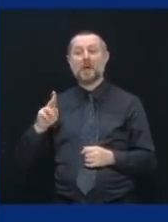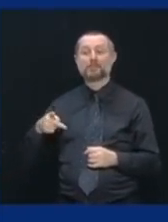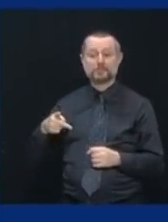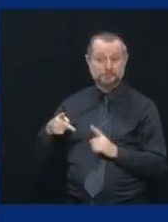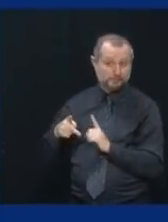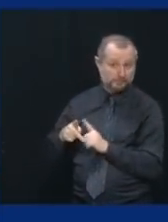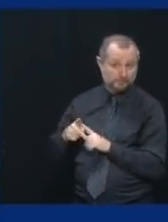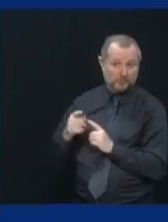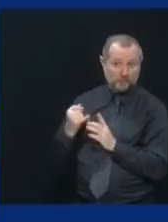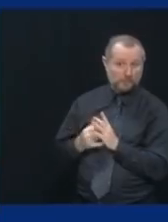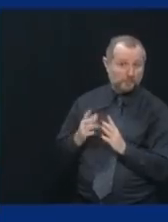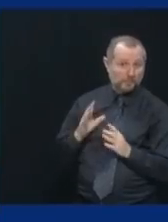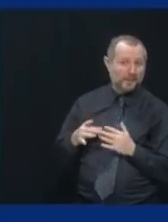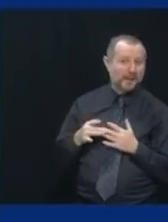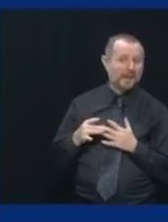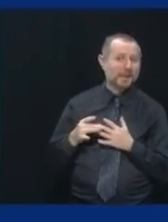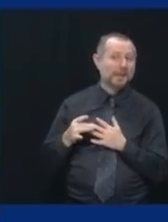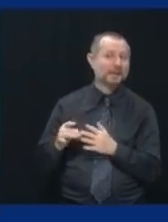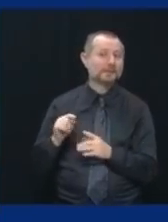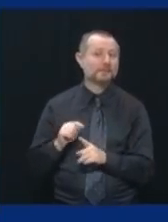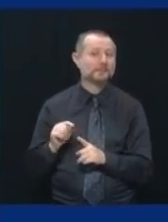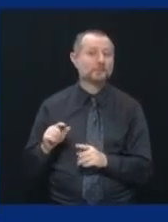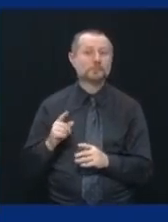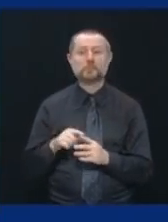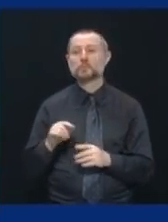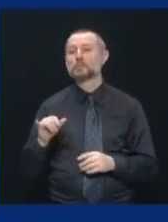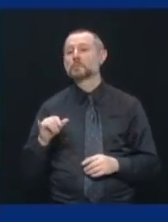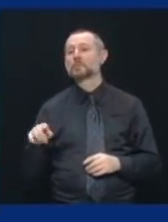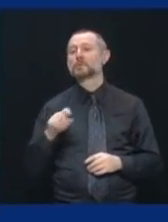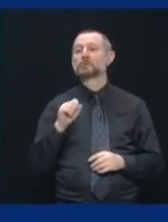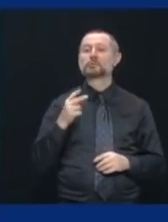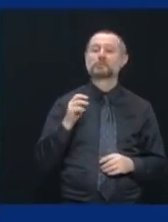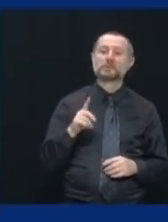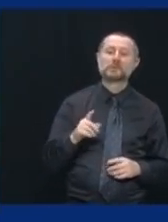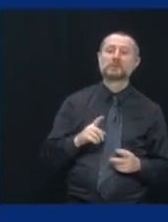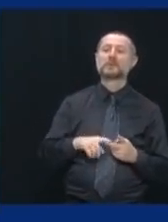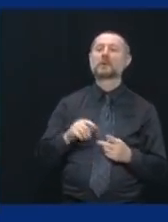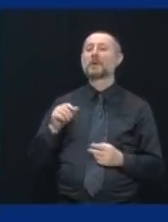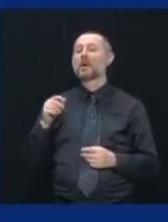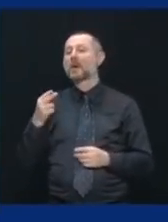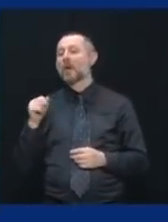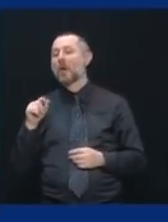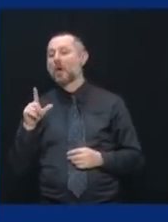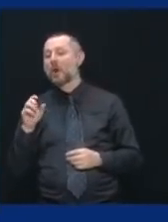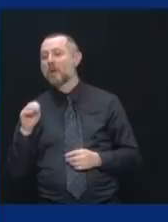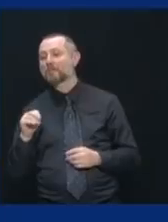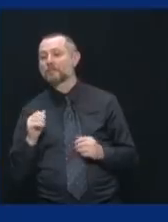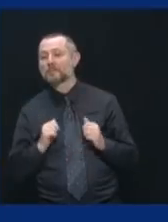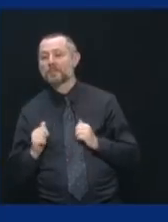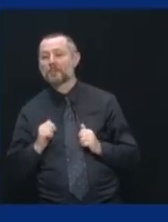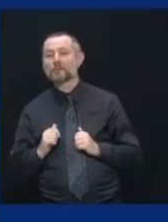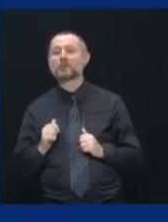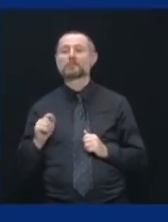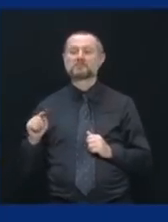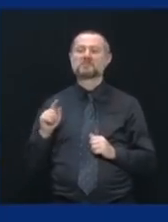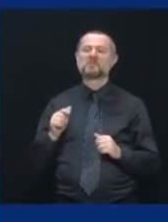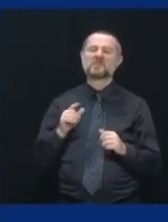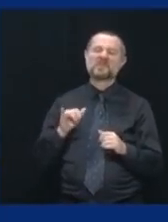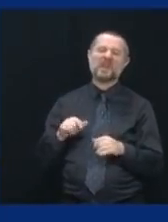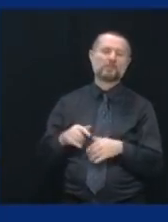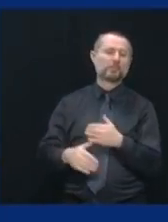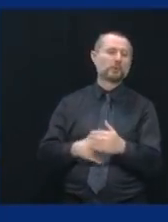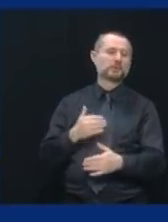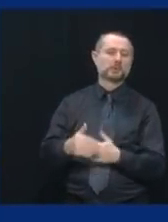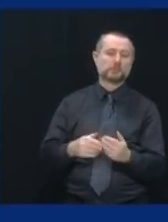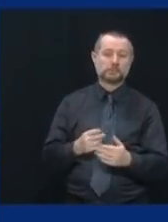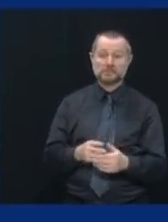to lead to venues like the Shed, like the Harlem Theater, et cetera. So we're working down that path. I don't